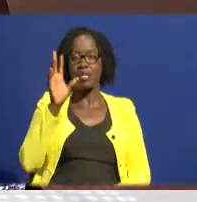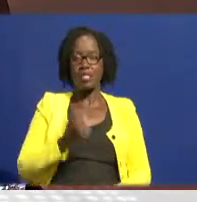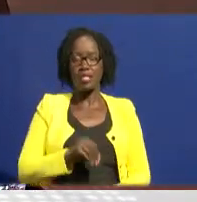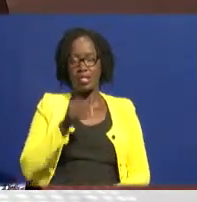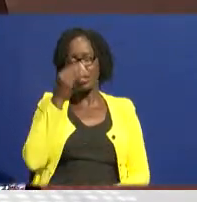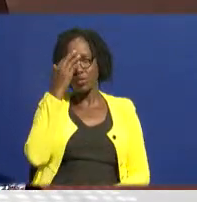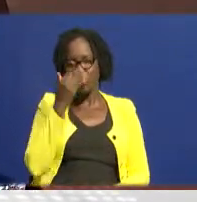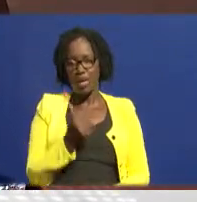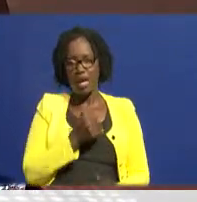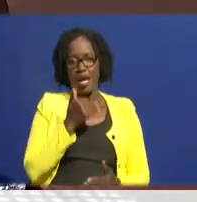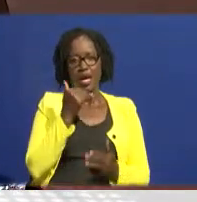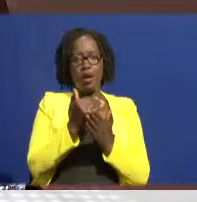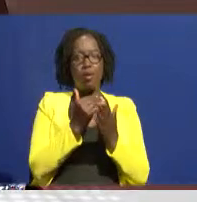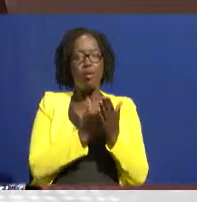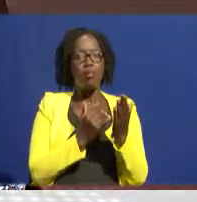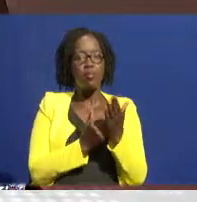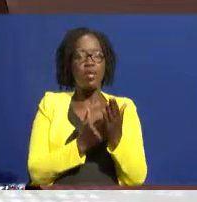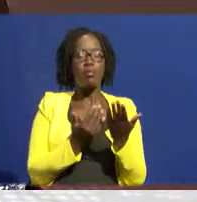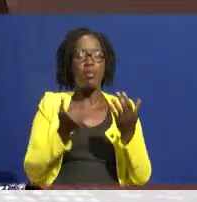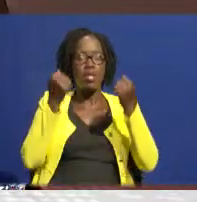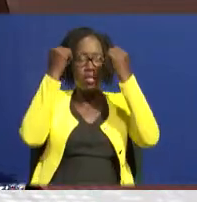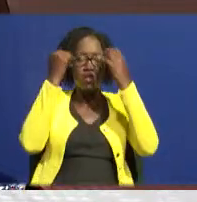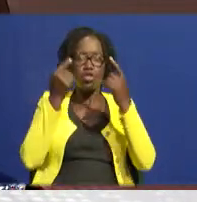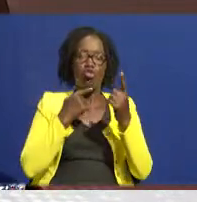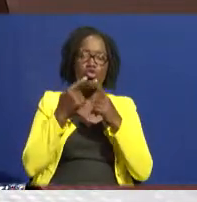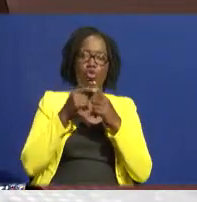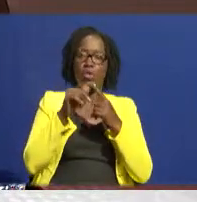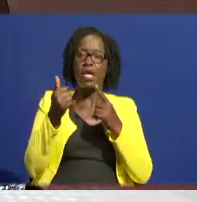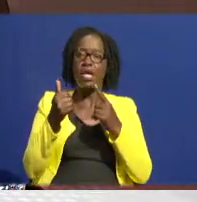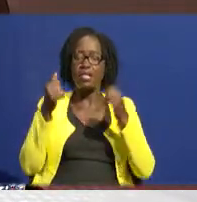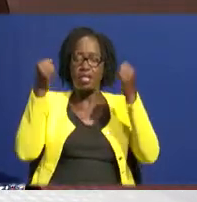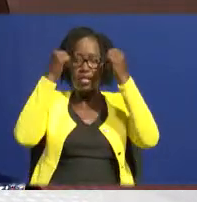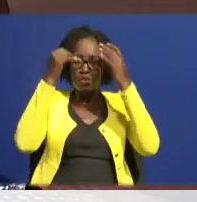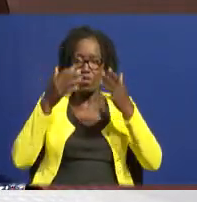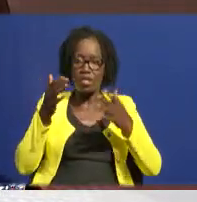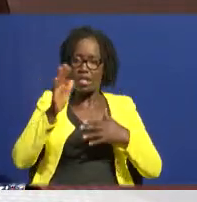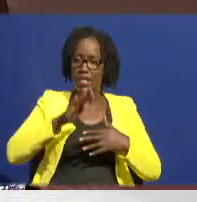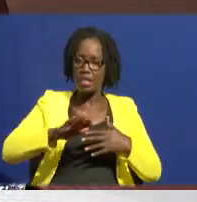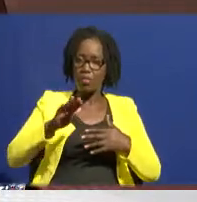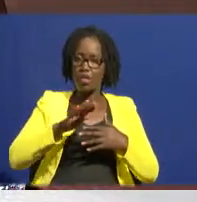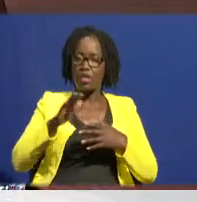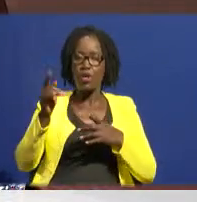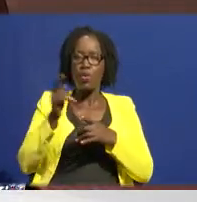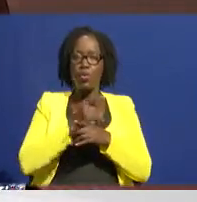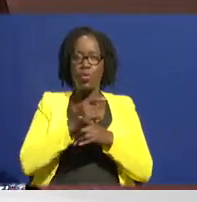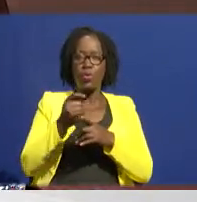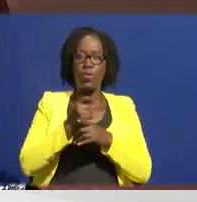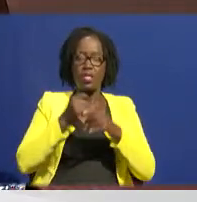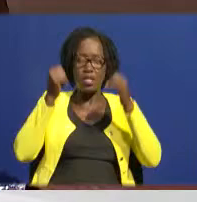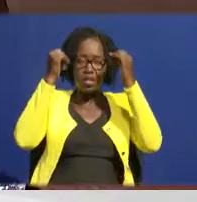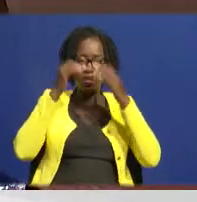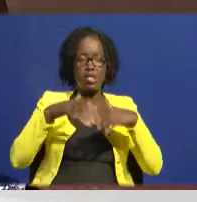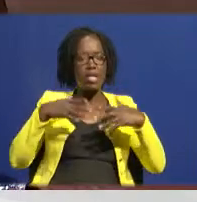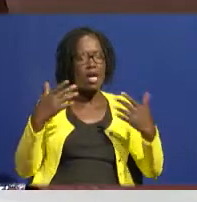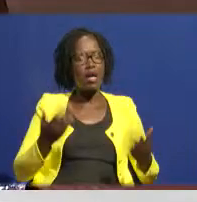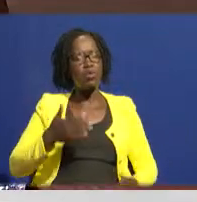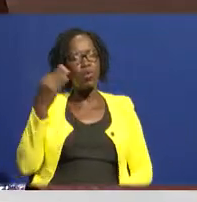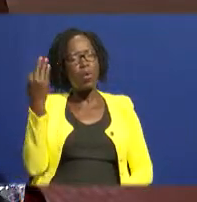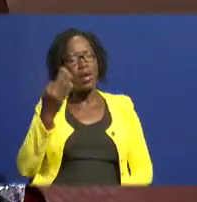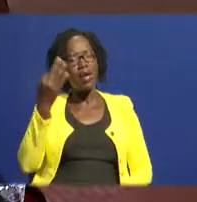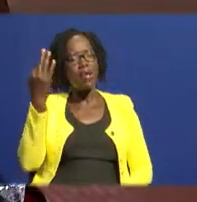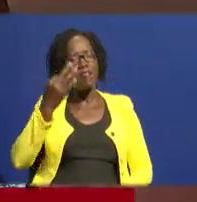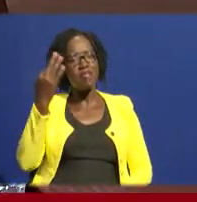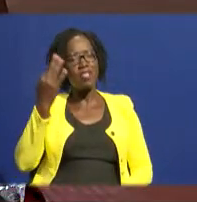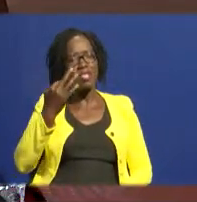up, where the student is able to reach out to their fellow student, mm-hmm. is a place where that we train a student how to evangelize, because we